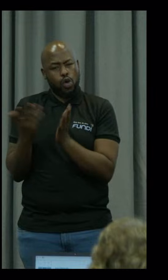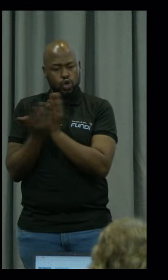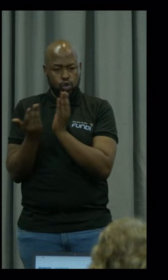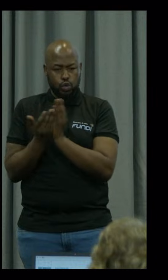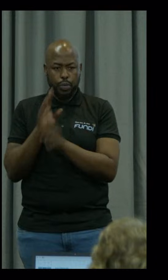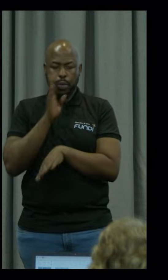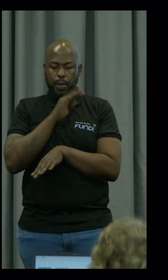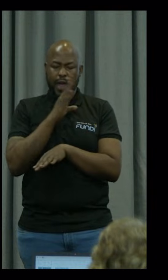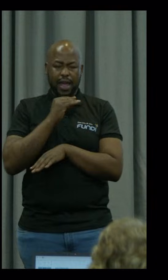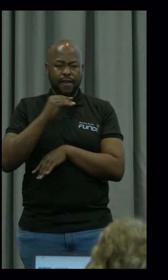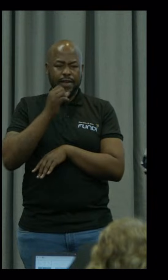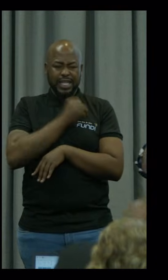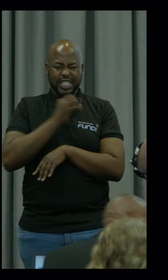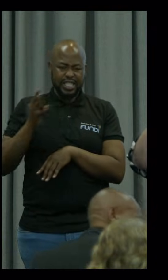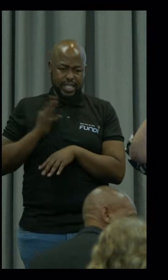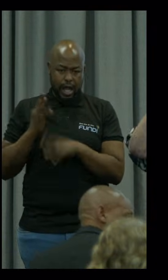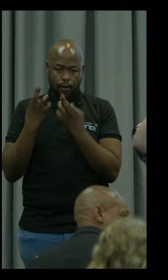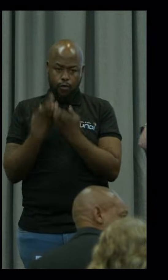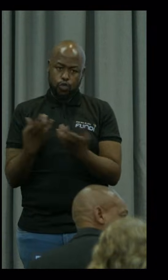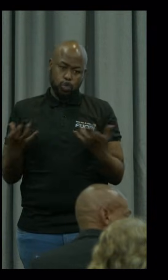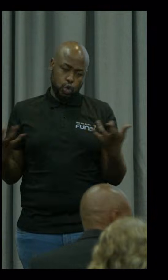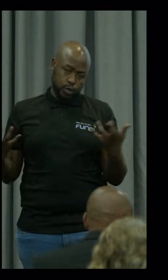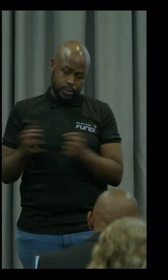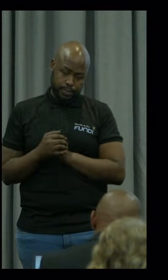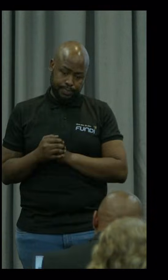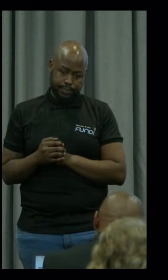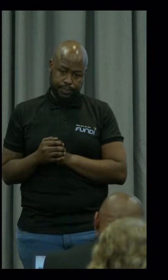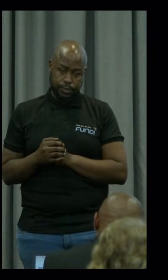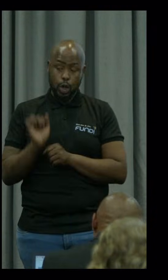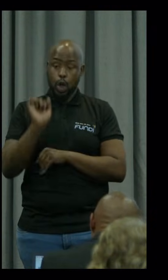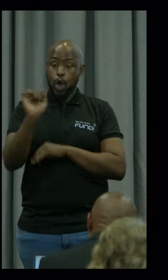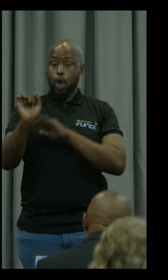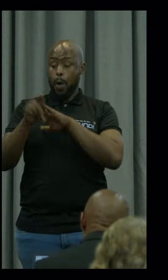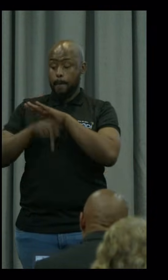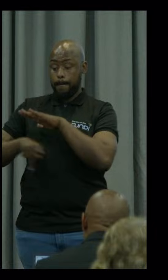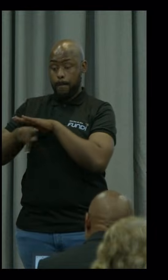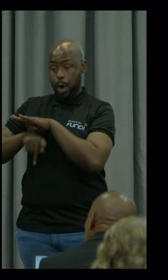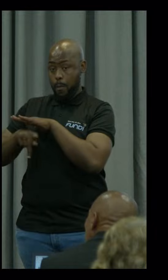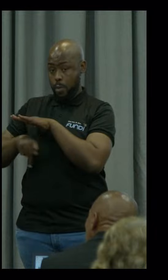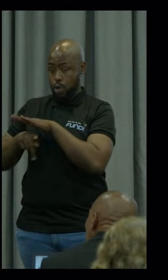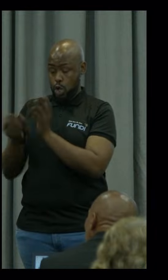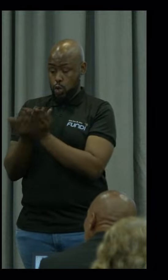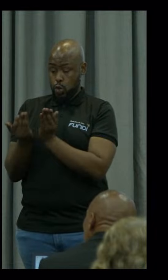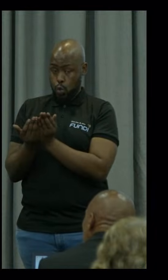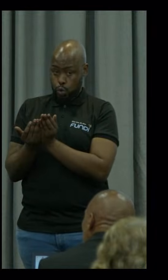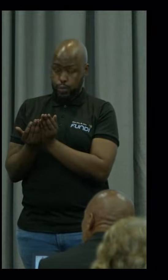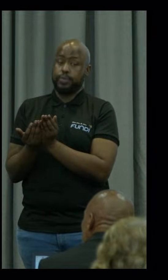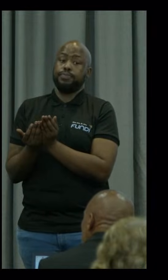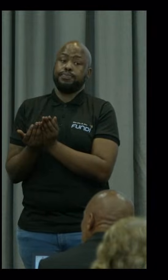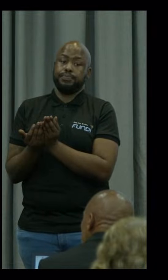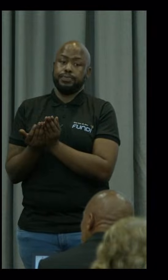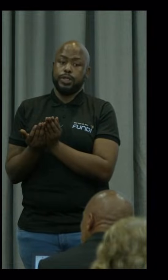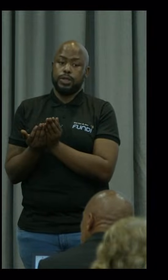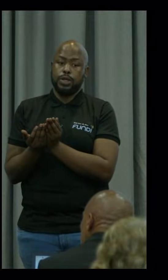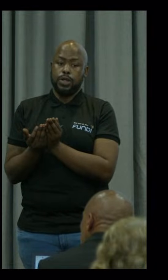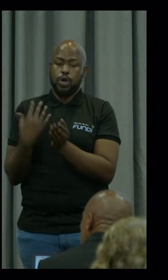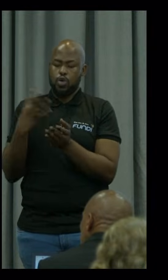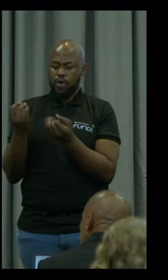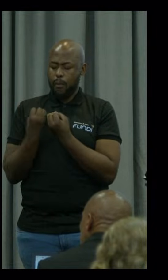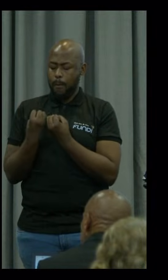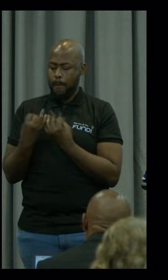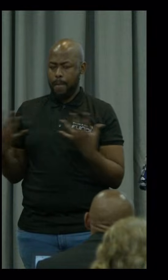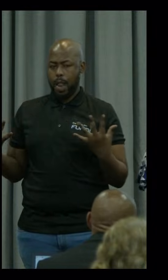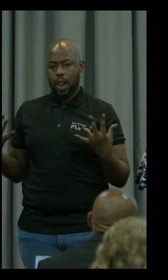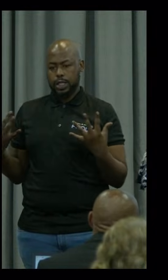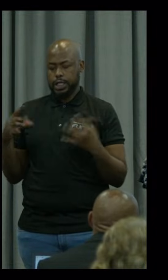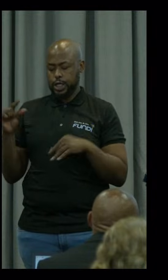staff resources. Now, your primary schools, we have multi-grade teaching, as you